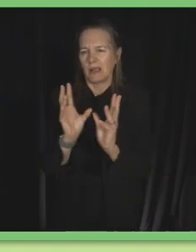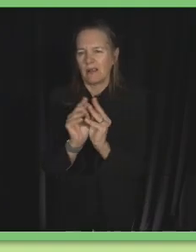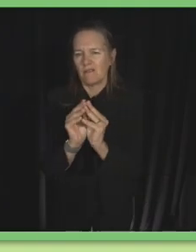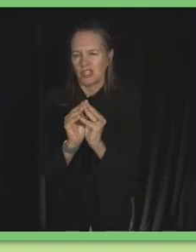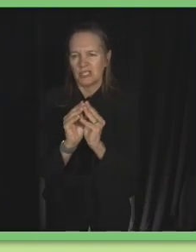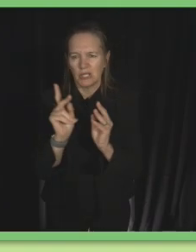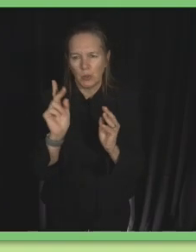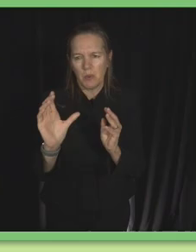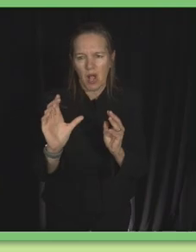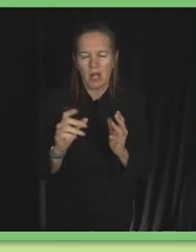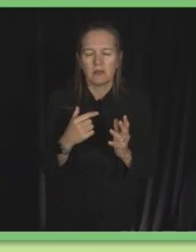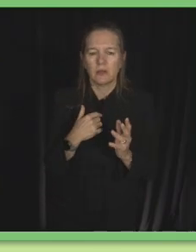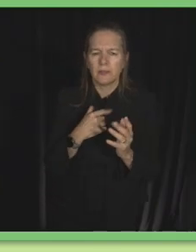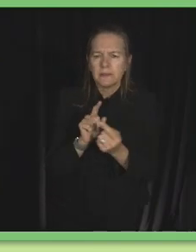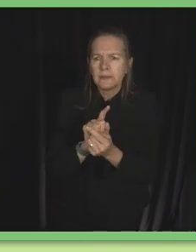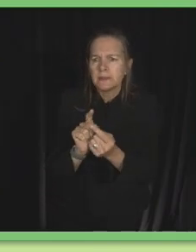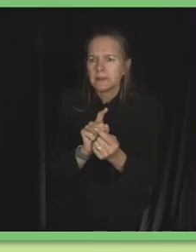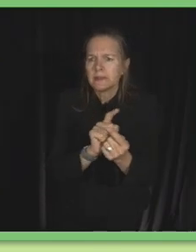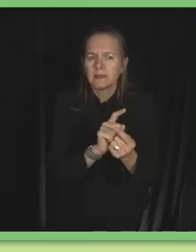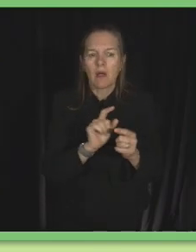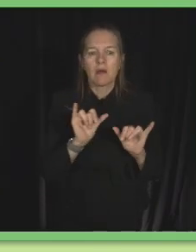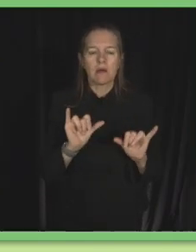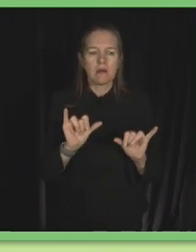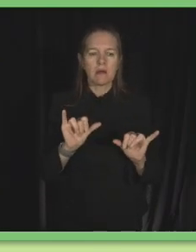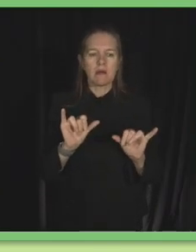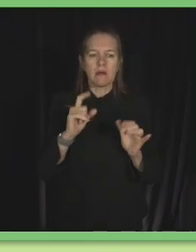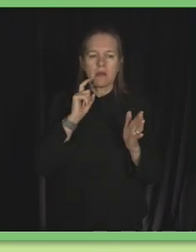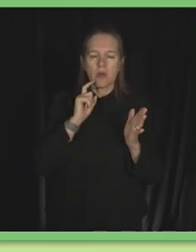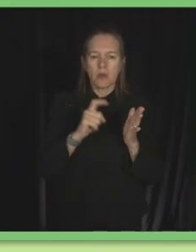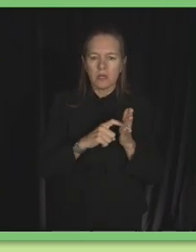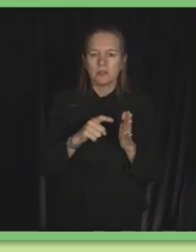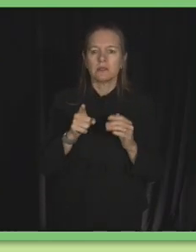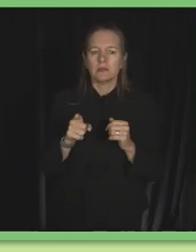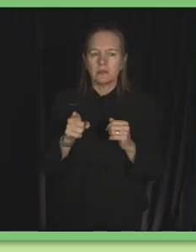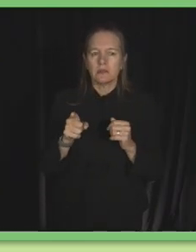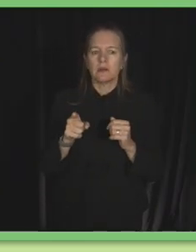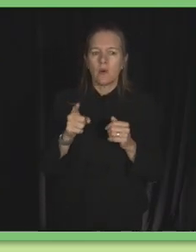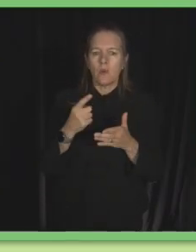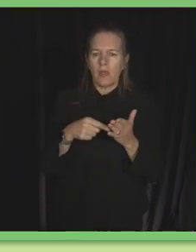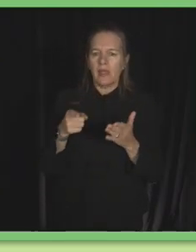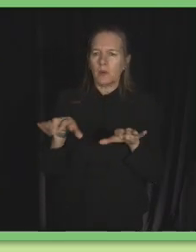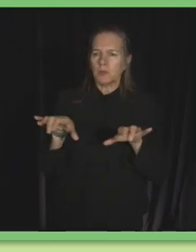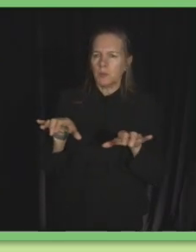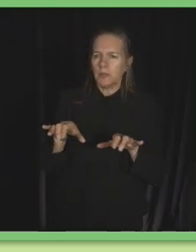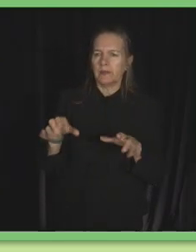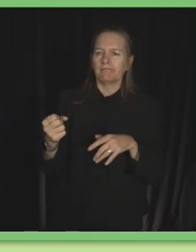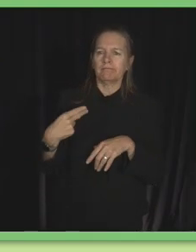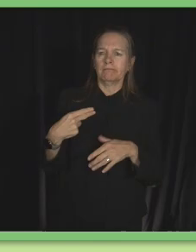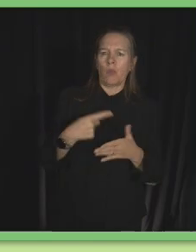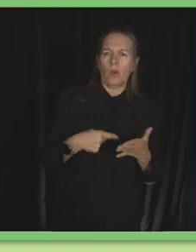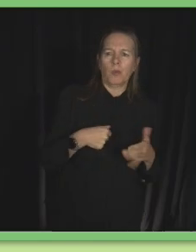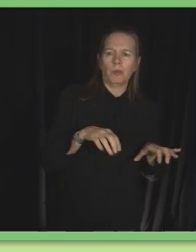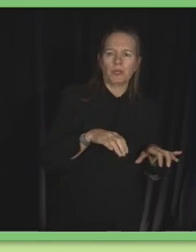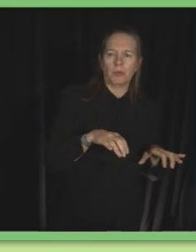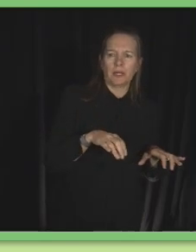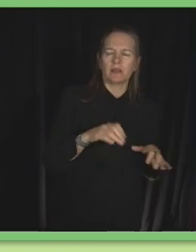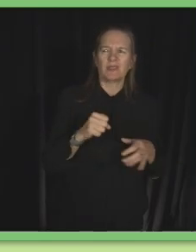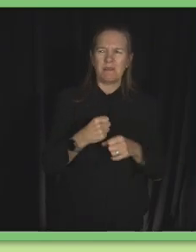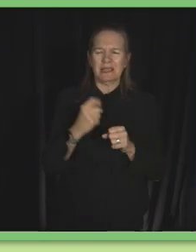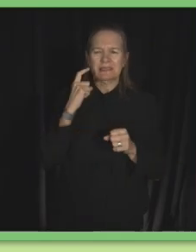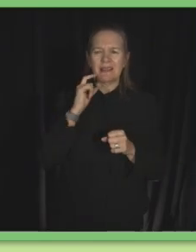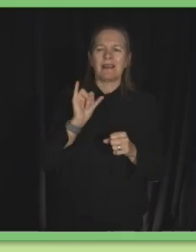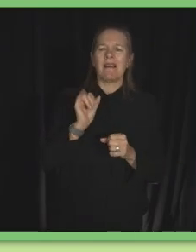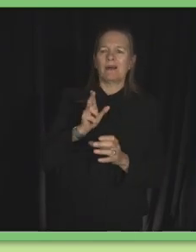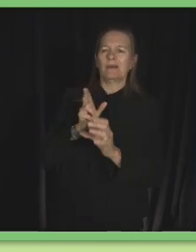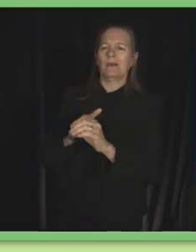quickly eclipse the work that we were doing internally, and it made far more sense for us to build in the open rather than